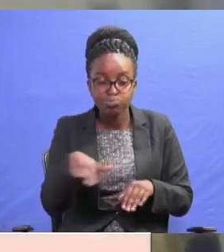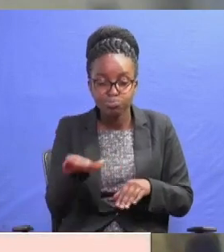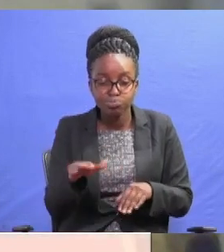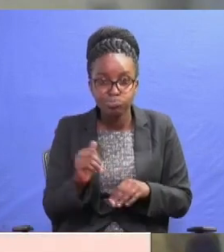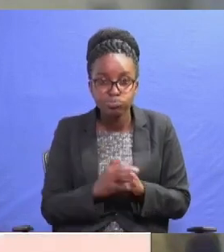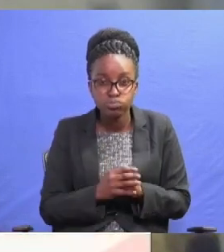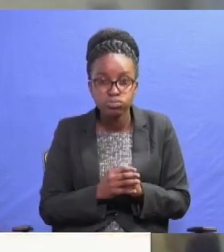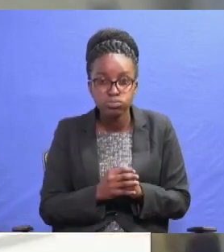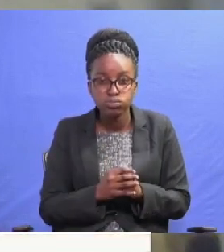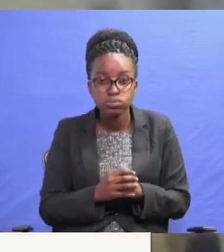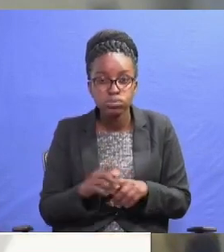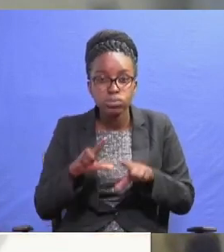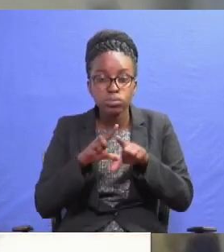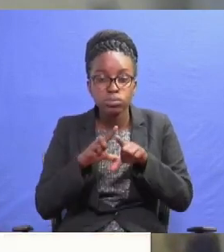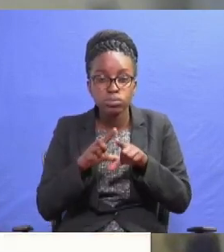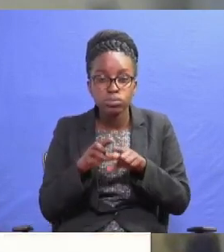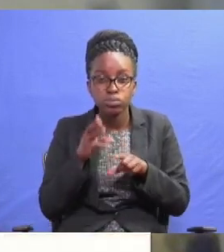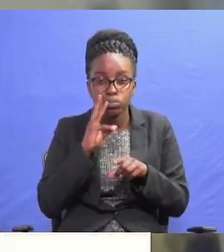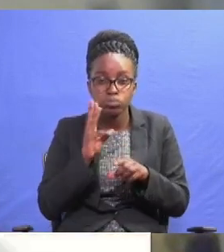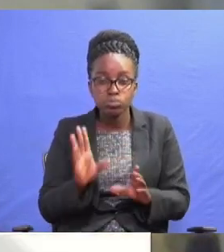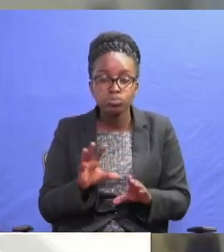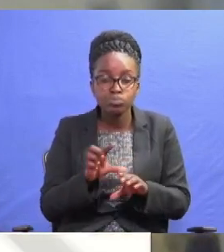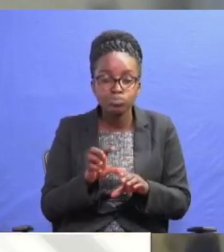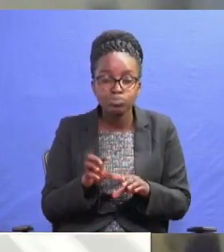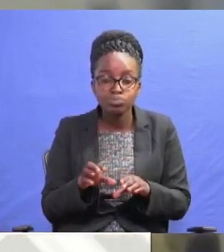lake environment. So